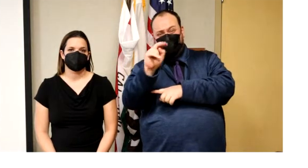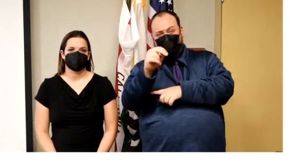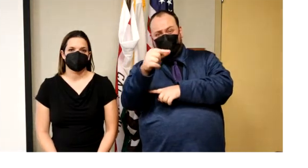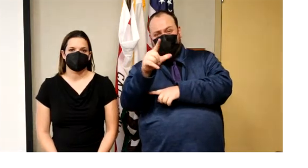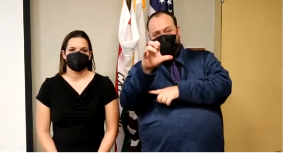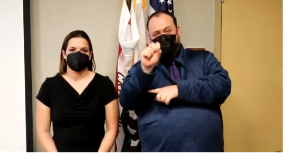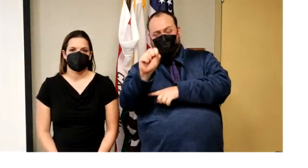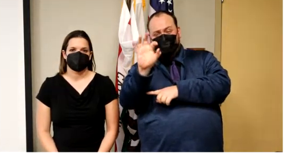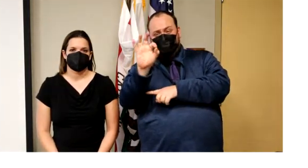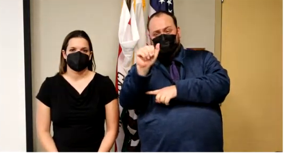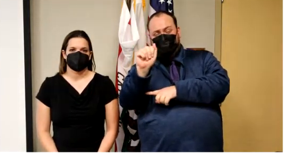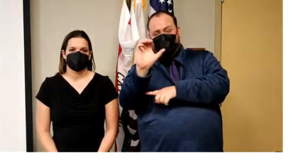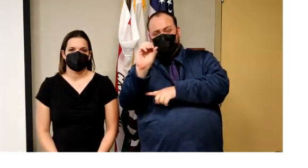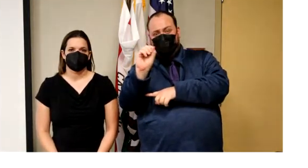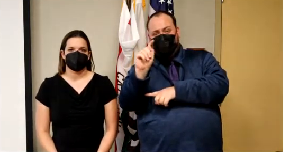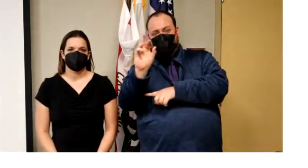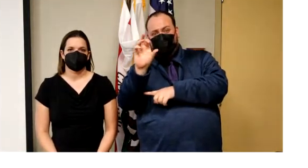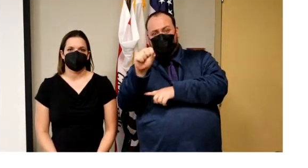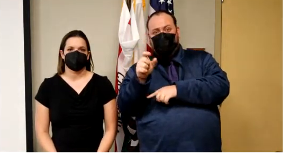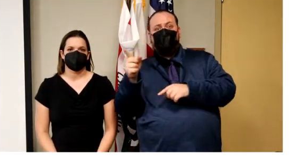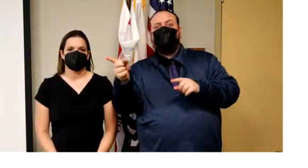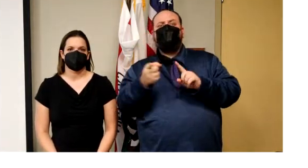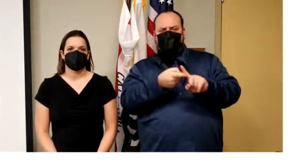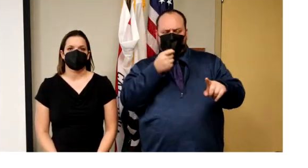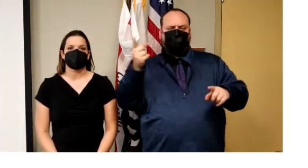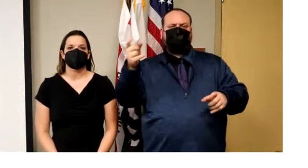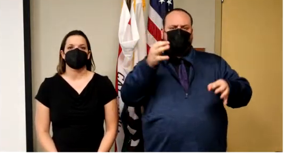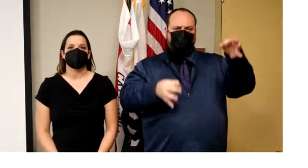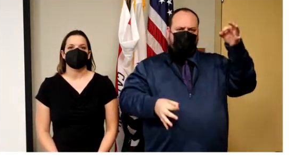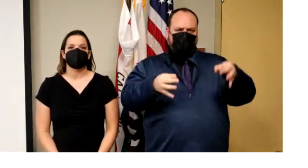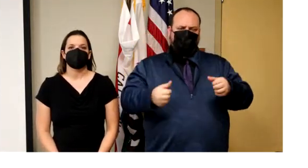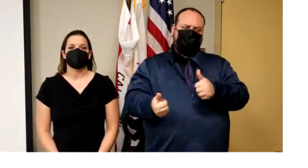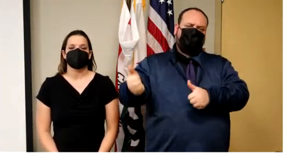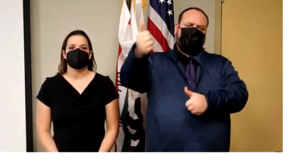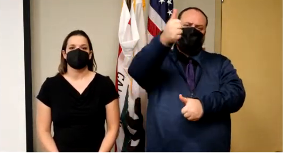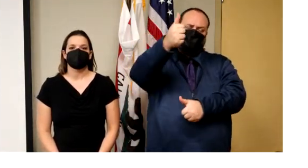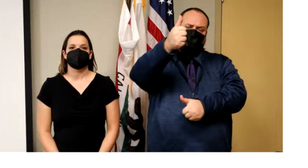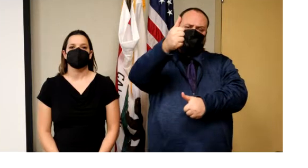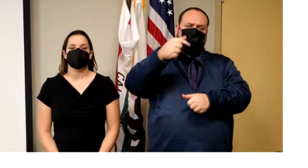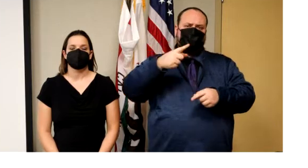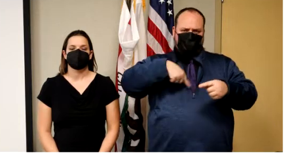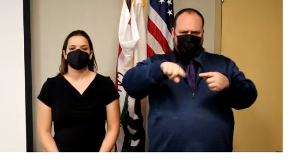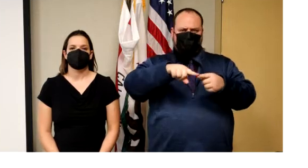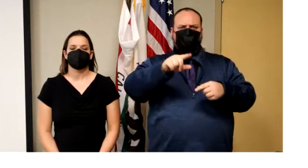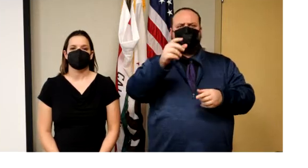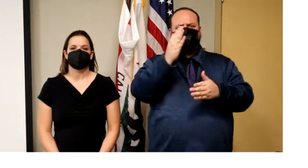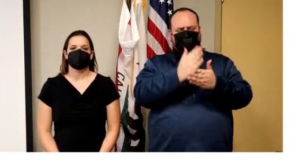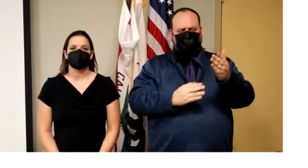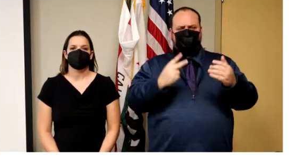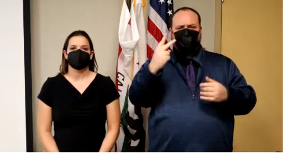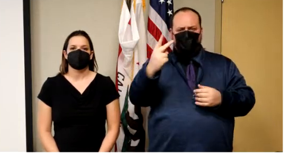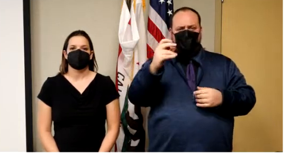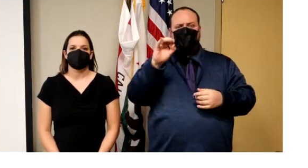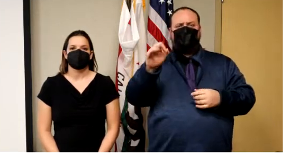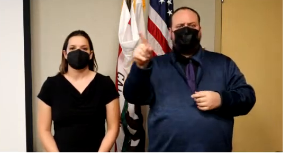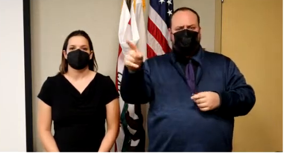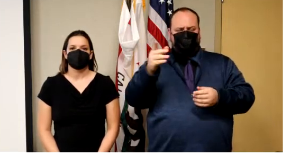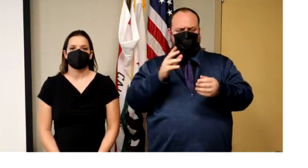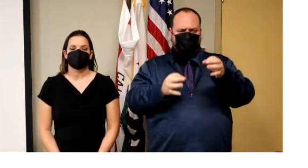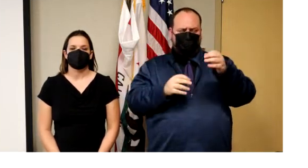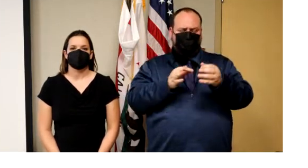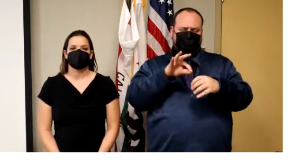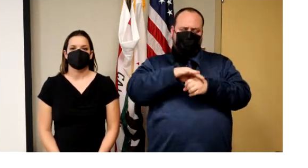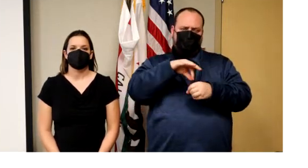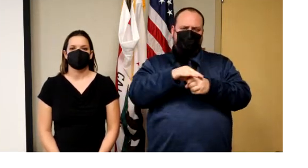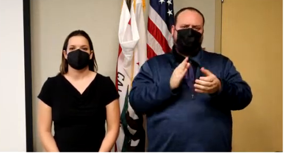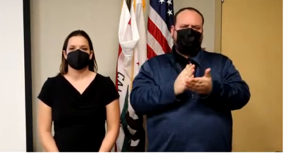from a Supreme Court case, and it's about Section 2 of the Voting Rights Act. And so this is, when you're drawing